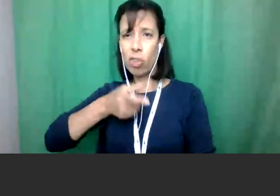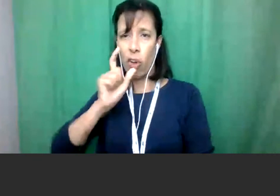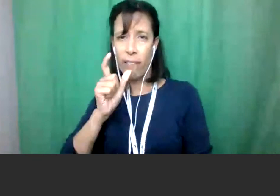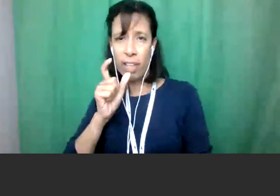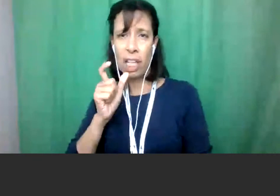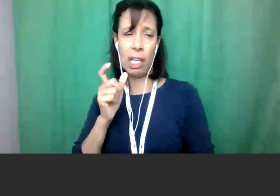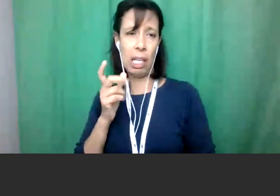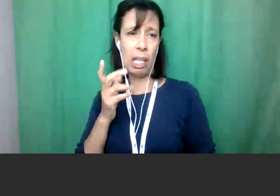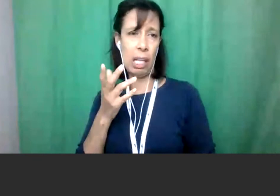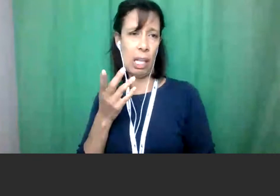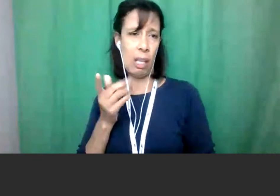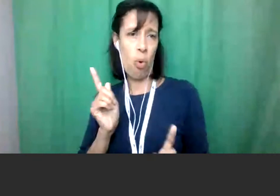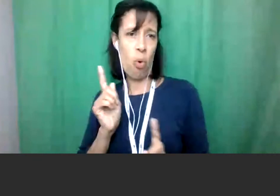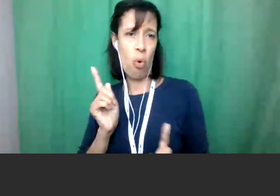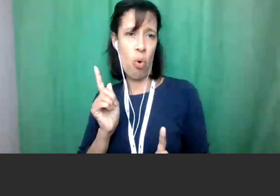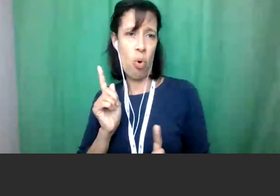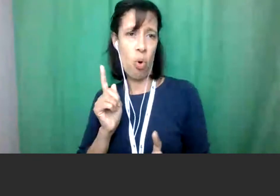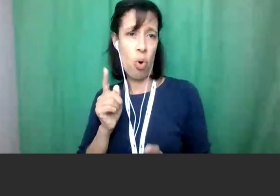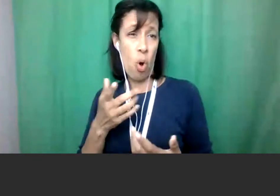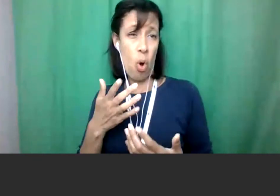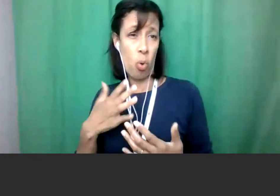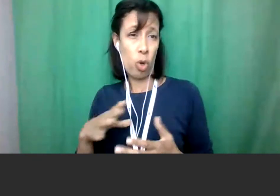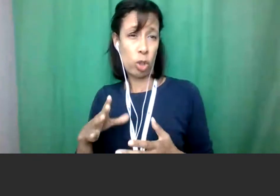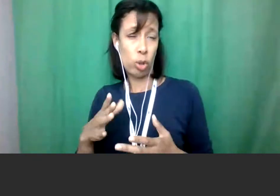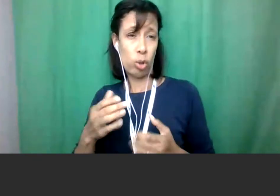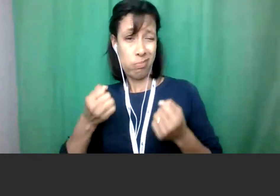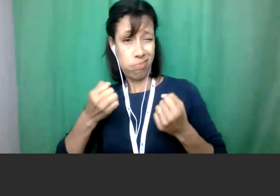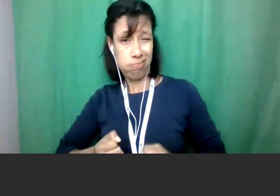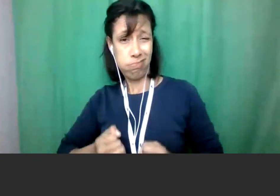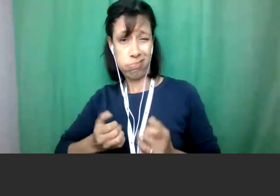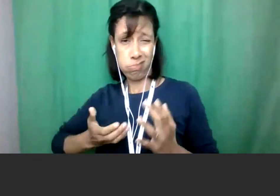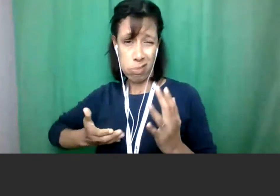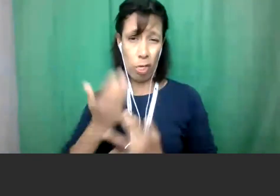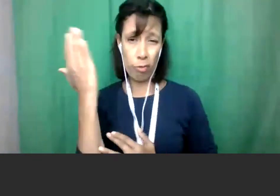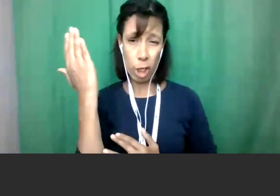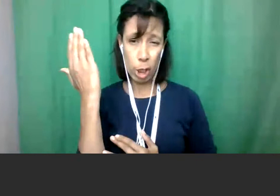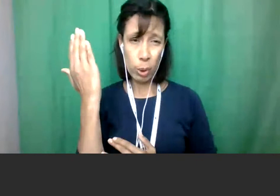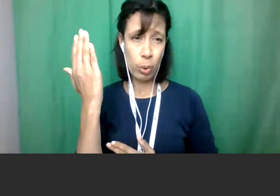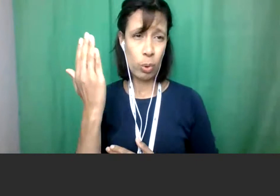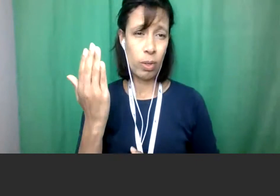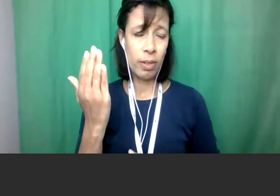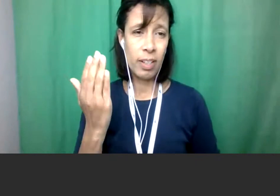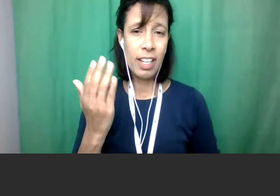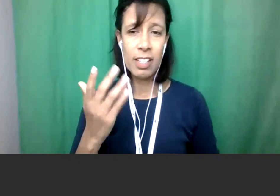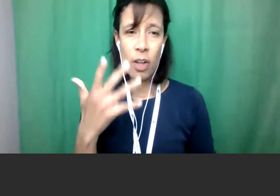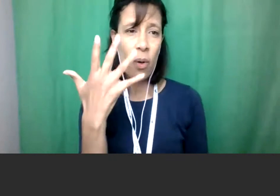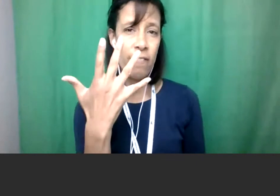or would you like to plow on? I'm going to take the first 5 answers.